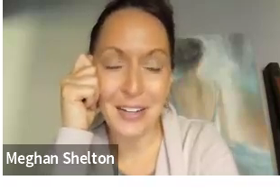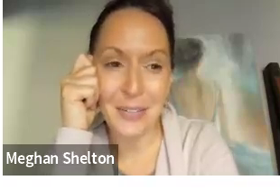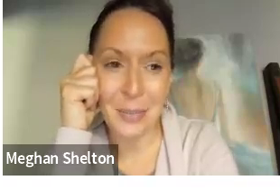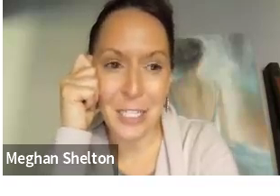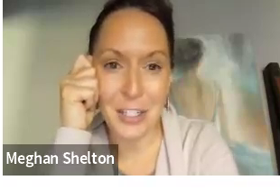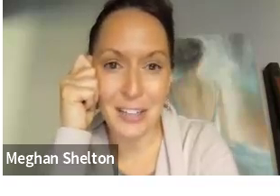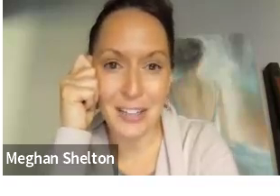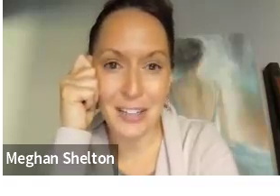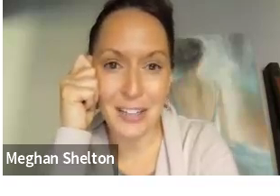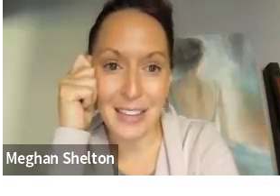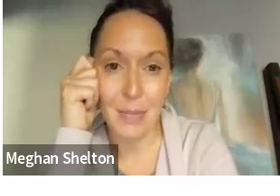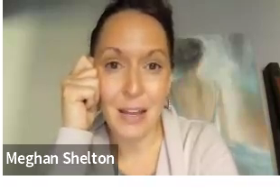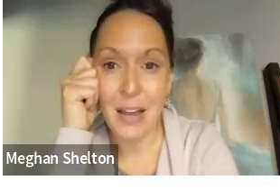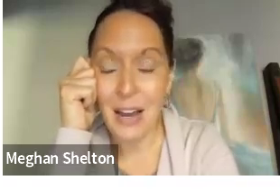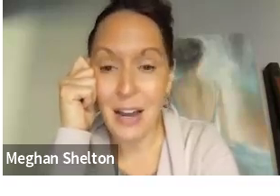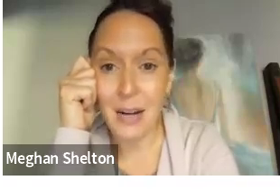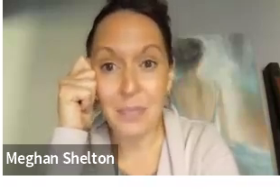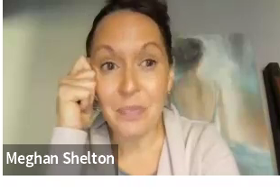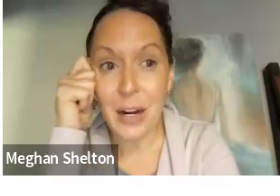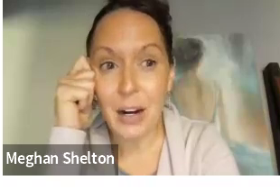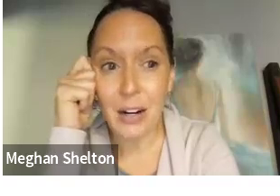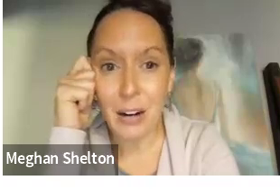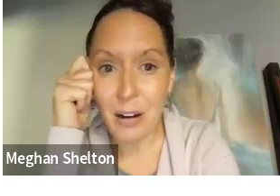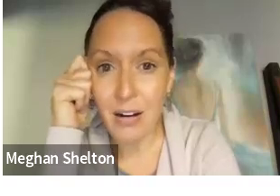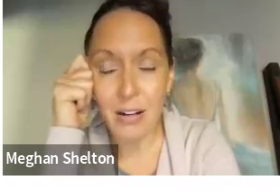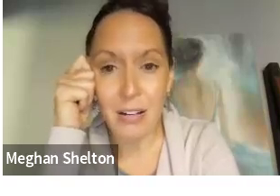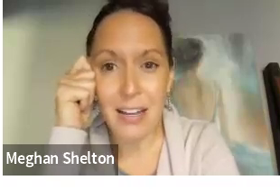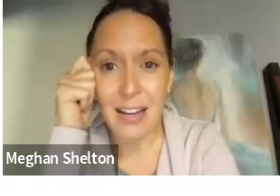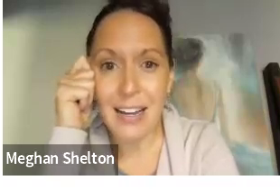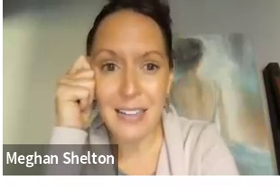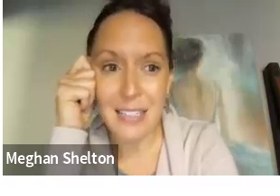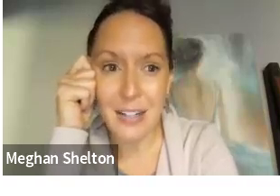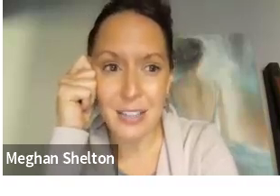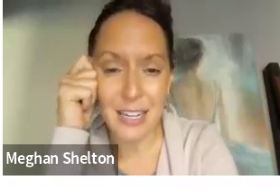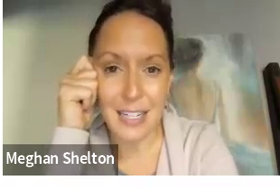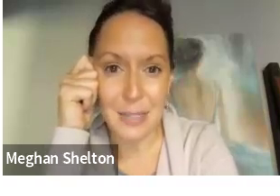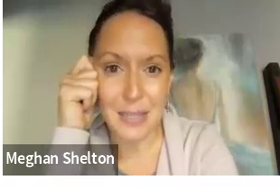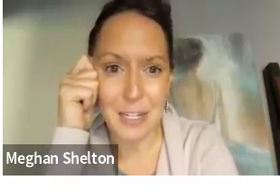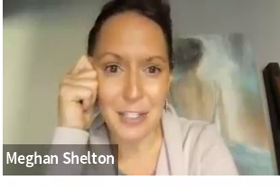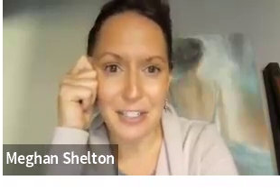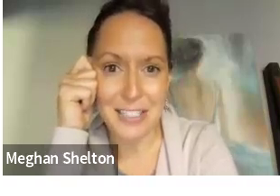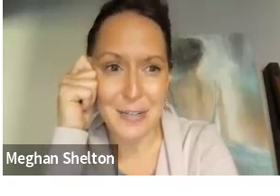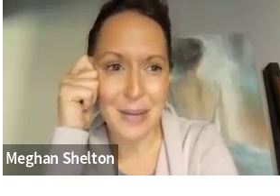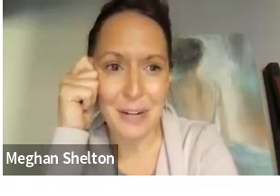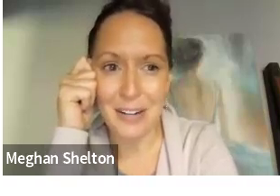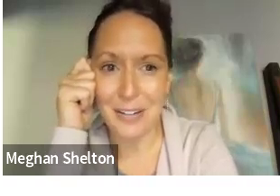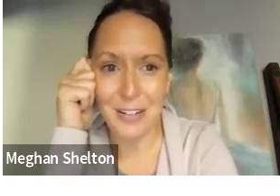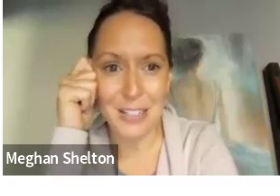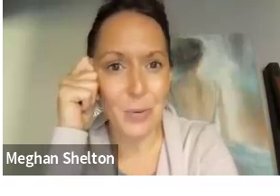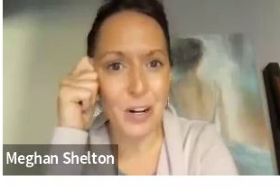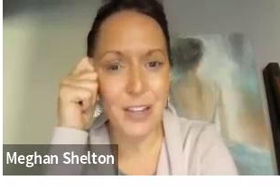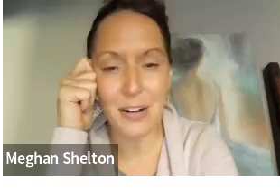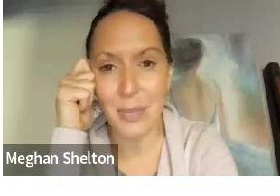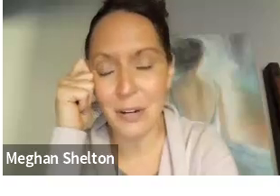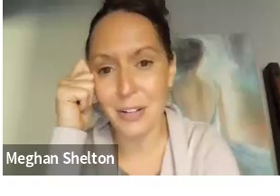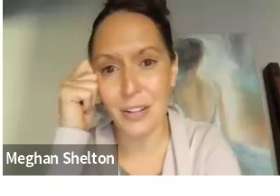throwing a ton of information at them. They are all highly skilled engagement specialists. They're not brand new to